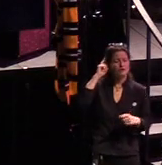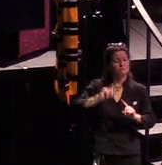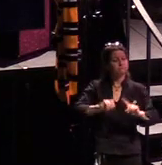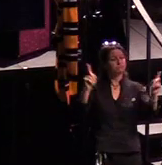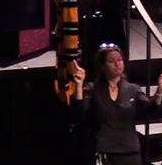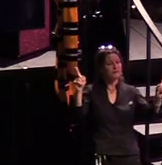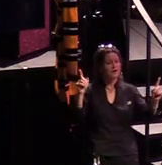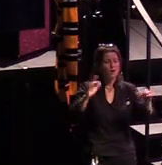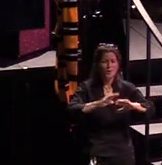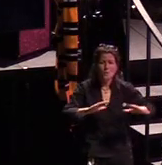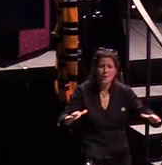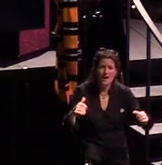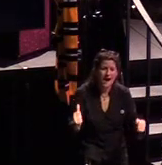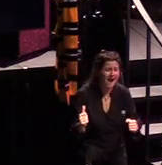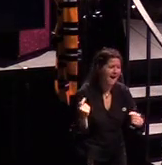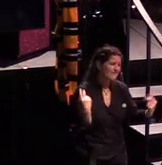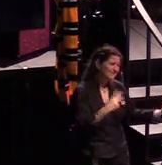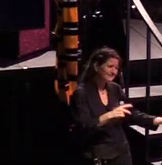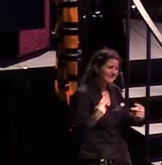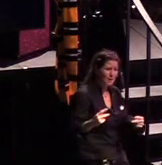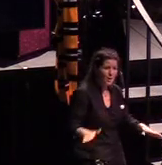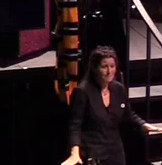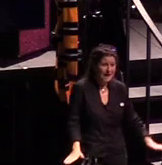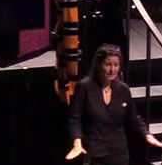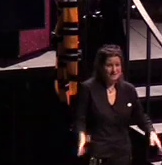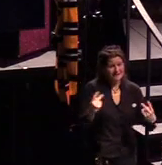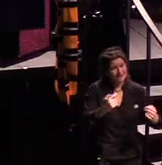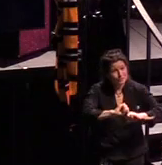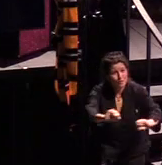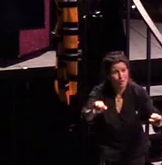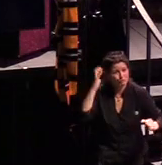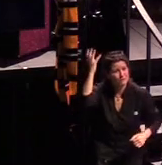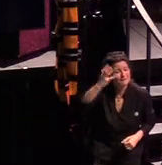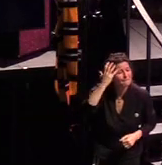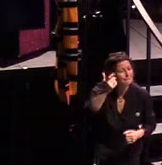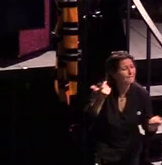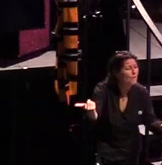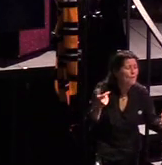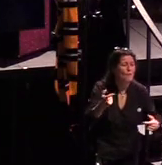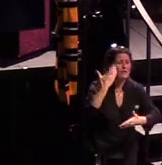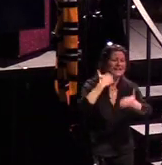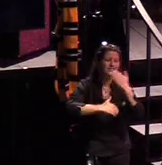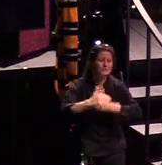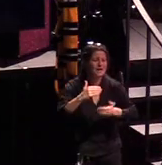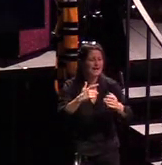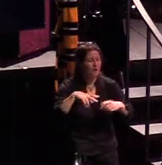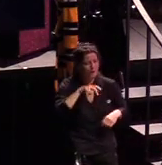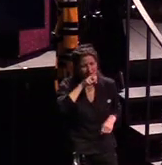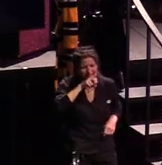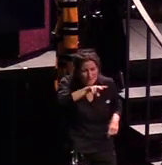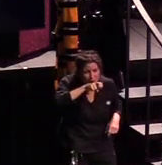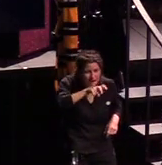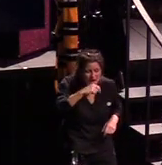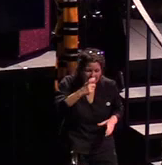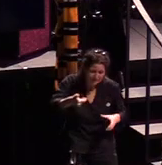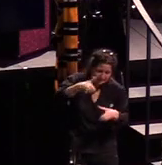disco penguins dancing in your dreams biscuit the history of iguanas can be written in a teapot fact